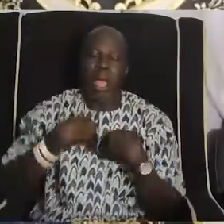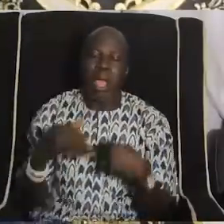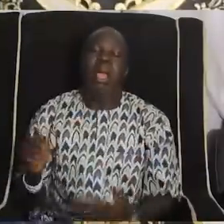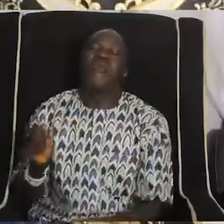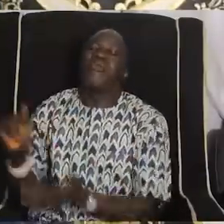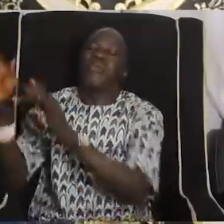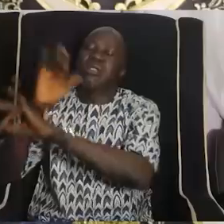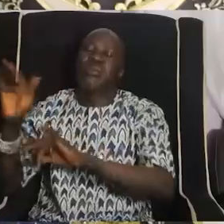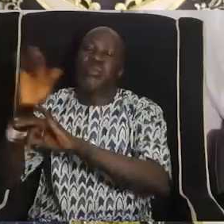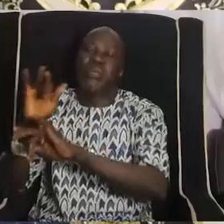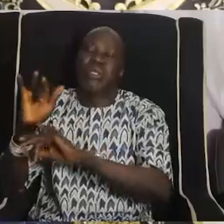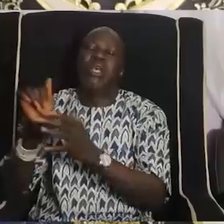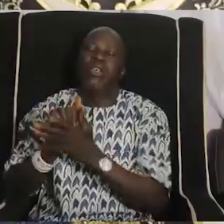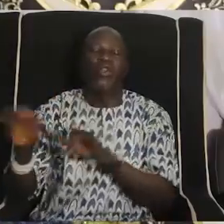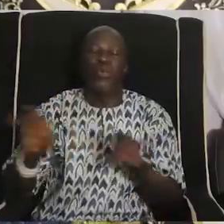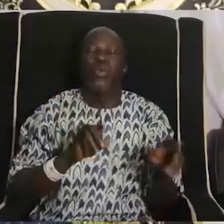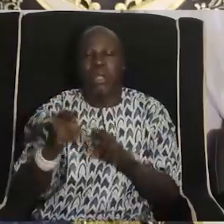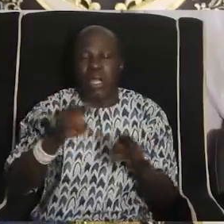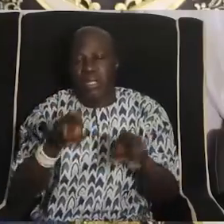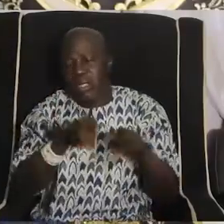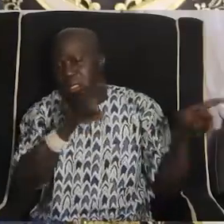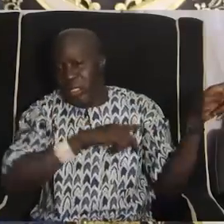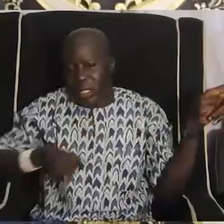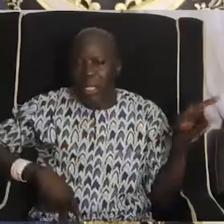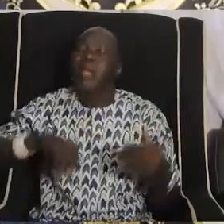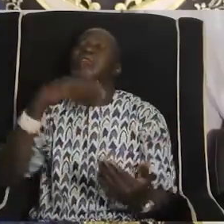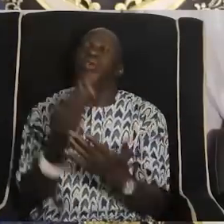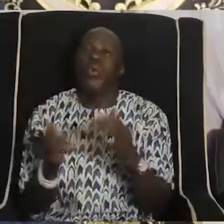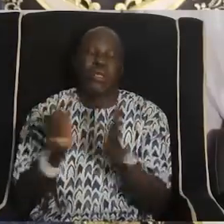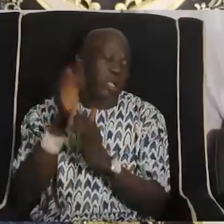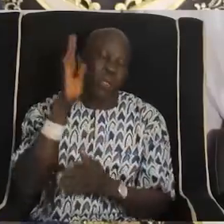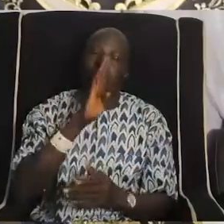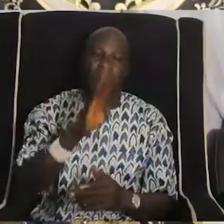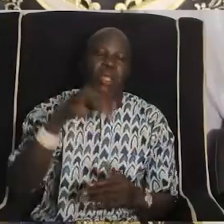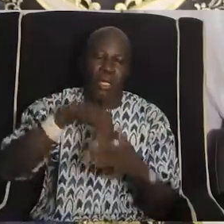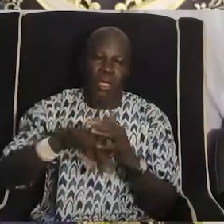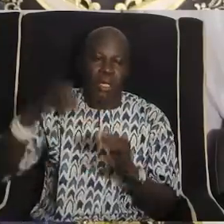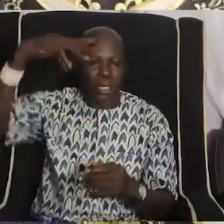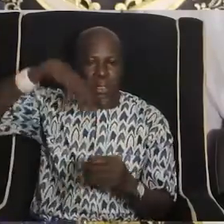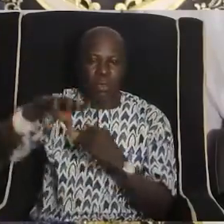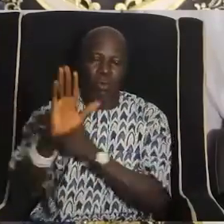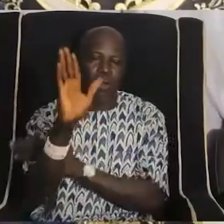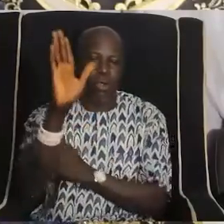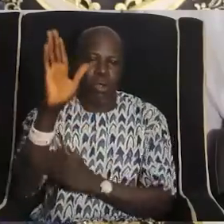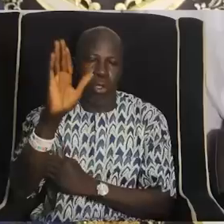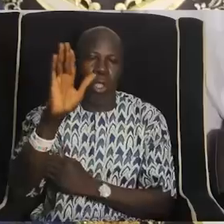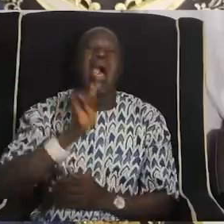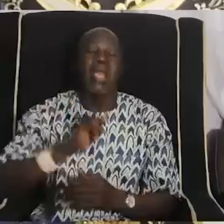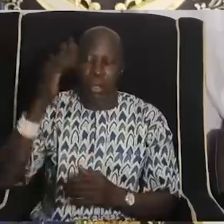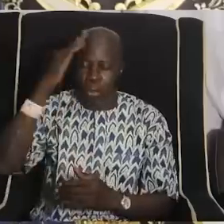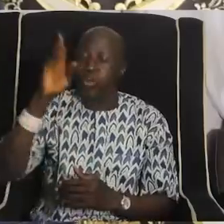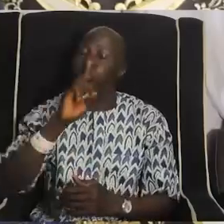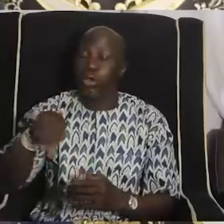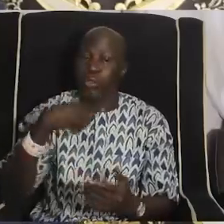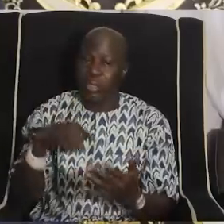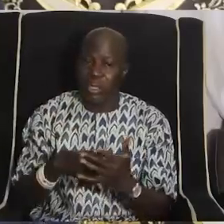Amen. Wa de sebi oba. Amen. Be ni yori. Amen. agbara Olorun. By the grace of God. I am